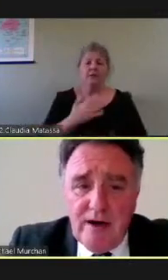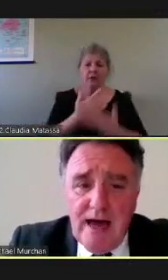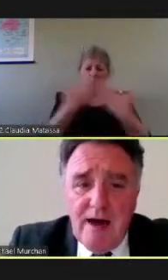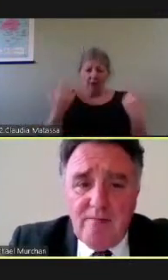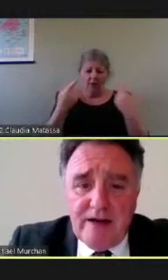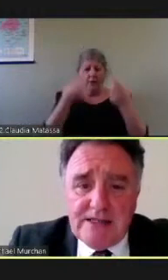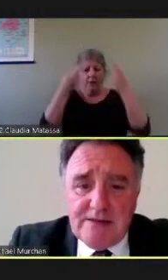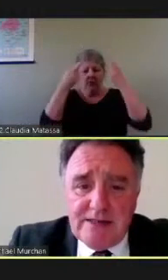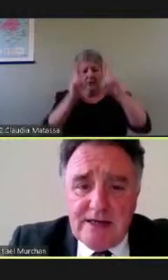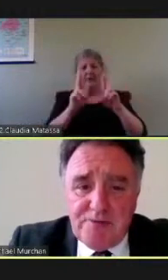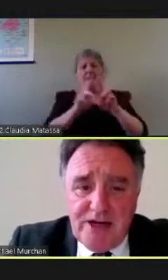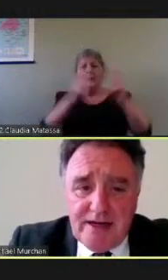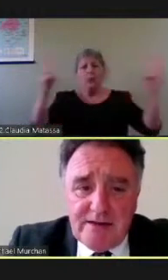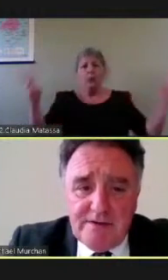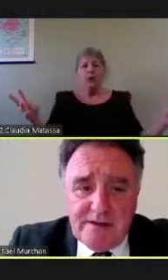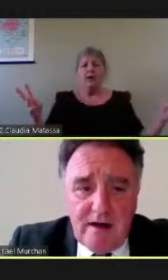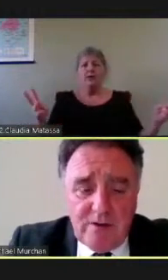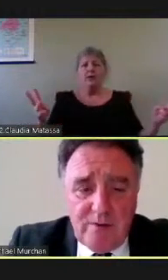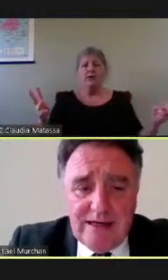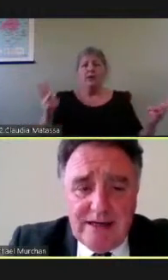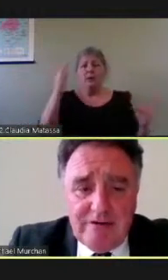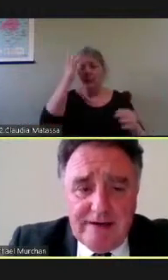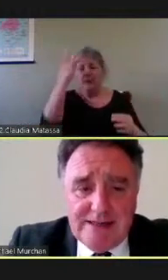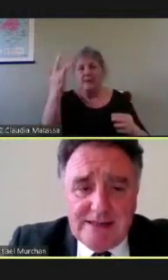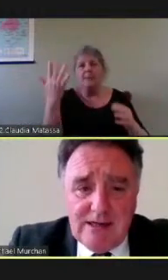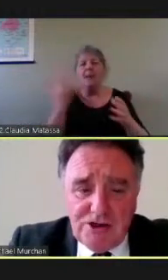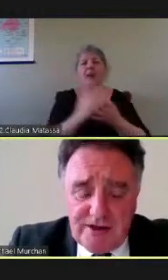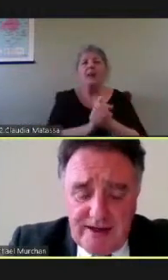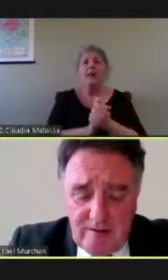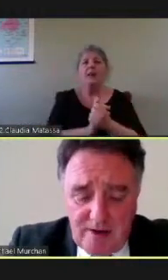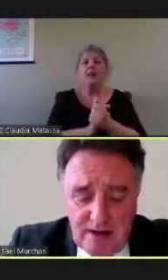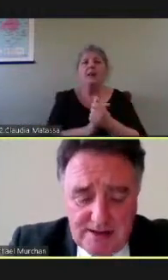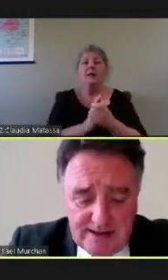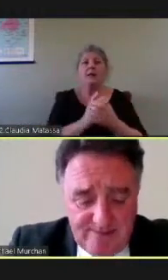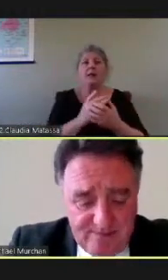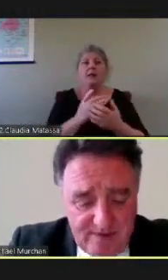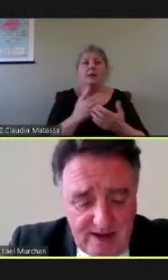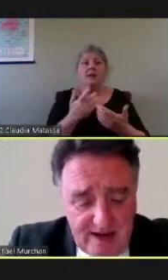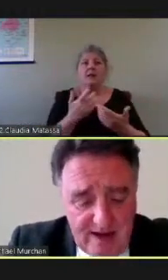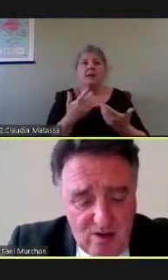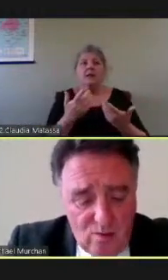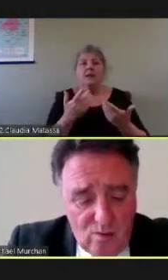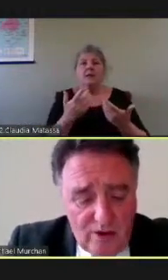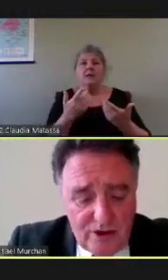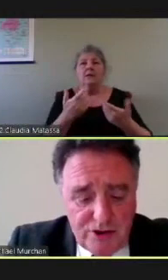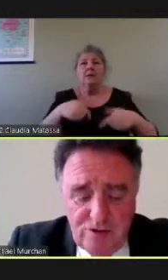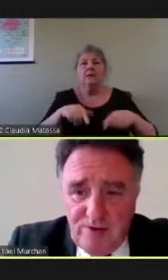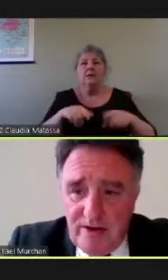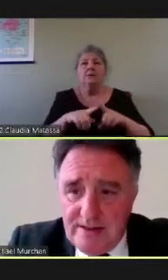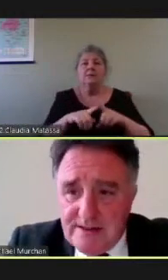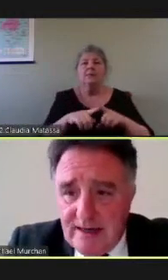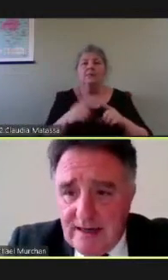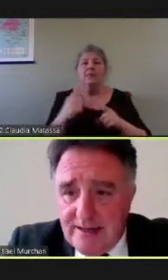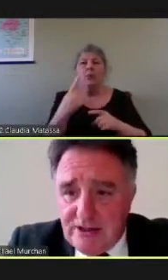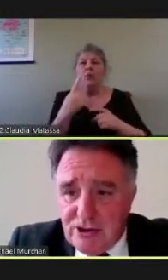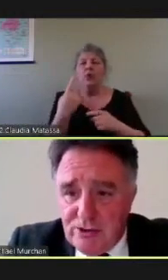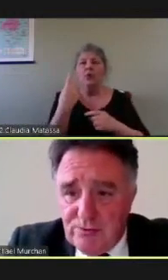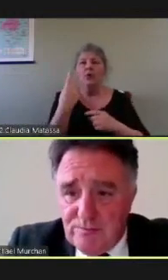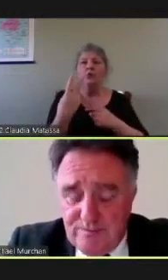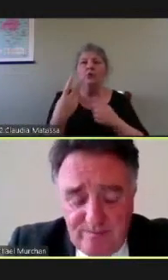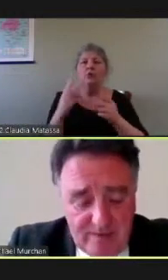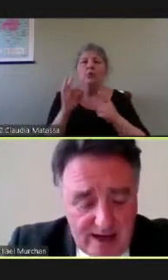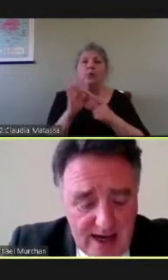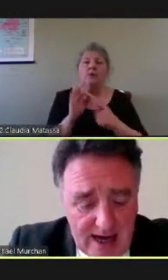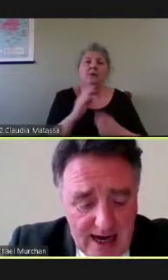the wider principles and objectives of the widely agreed Sláinte care policy. One or two points I'd like